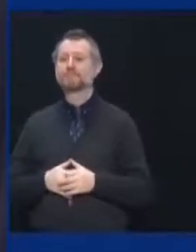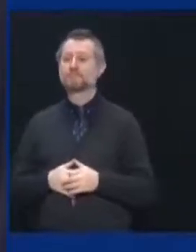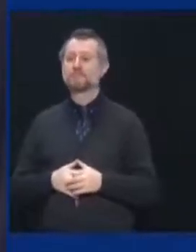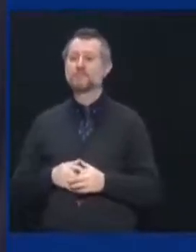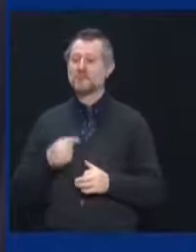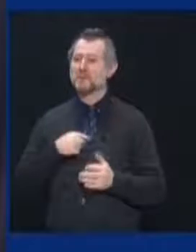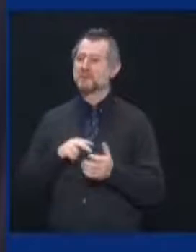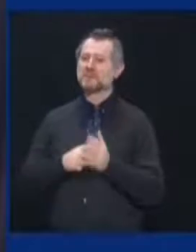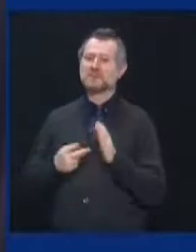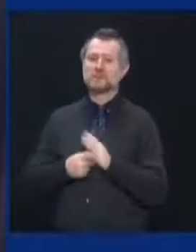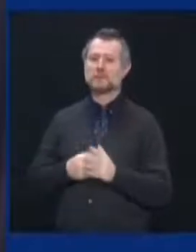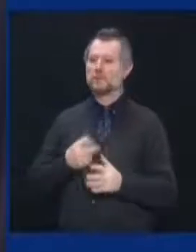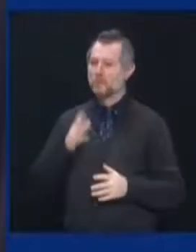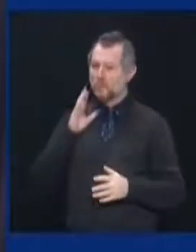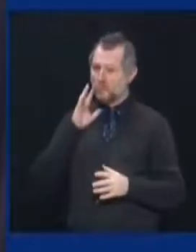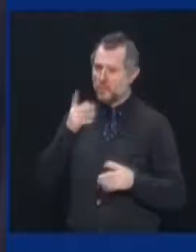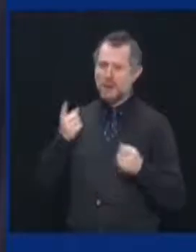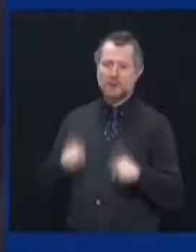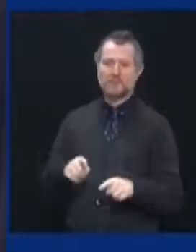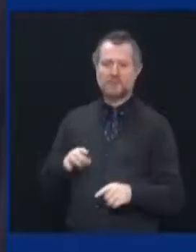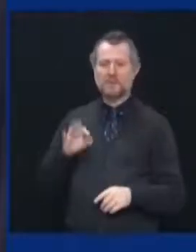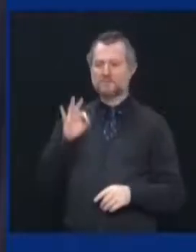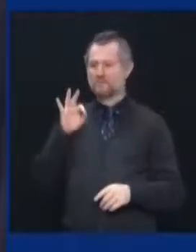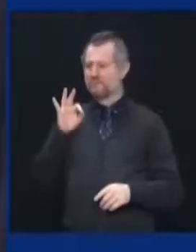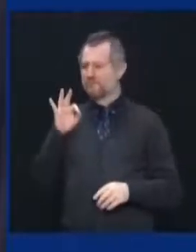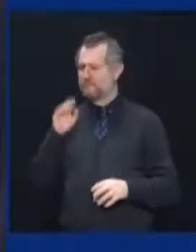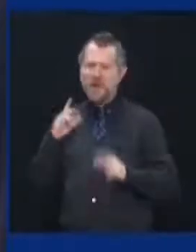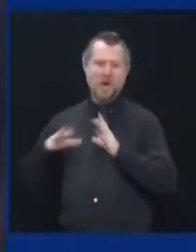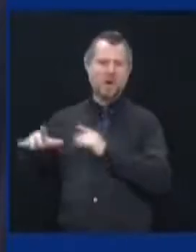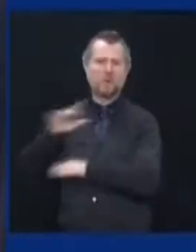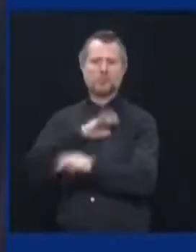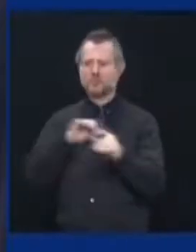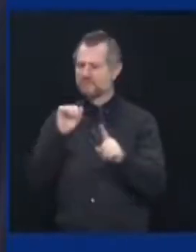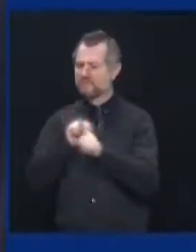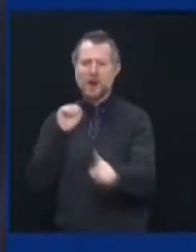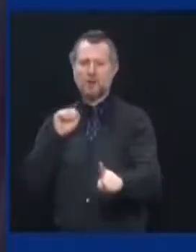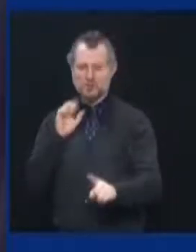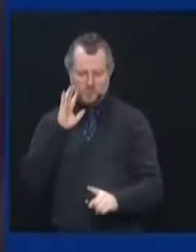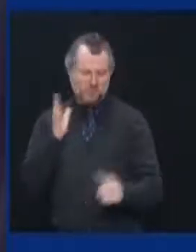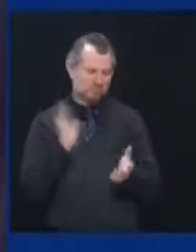have fraud. You're going to have a black market.